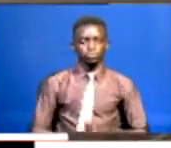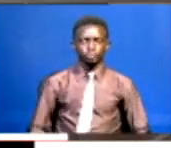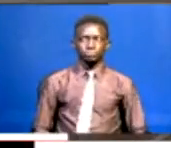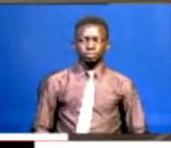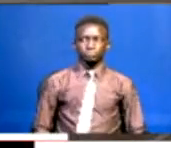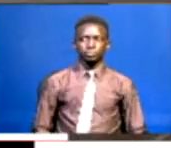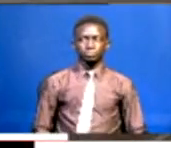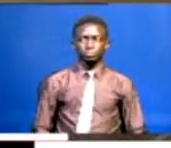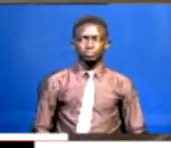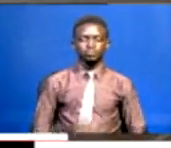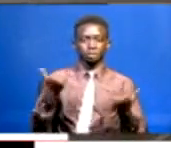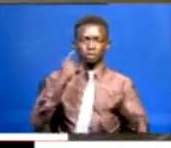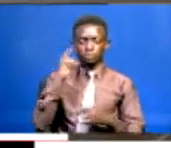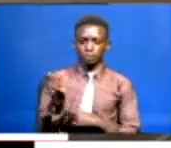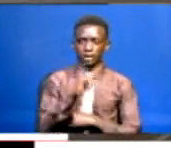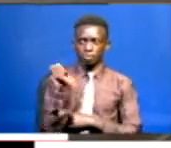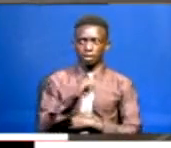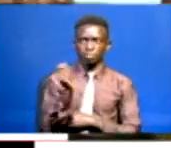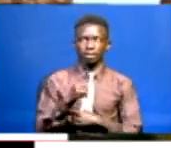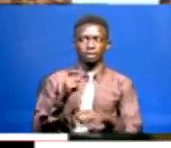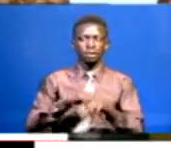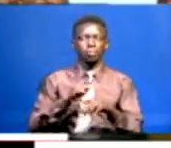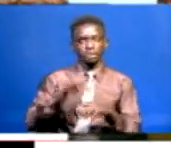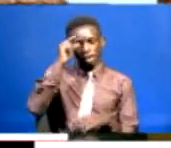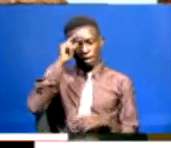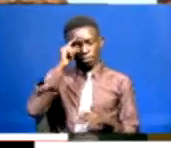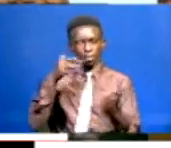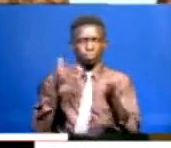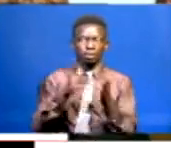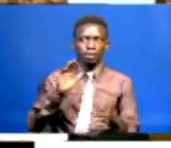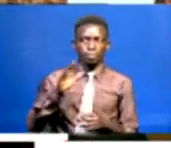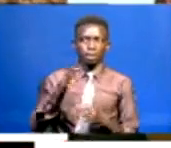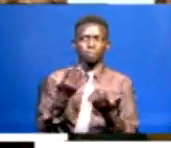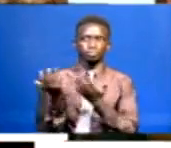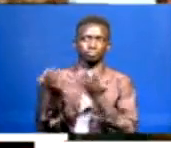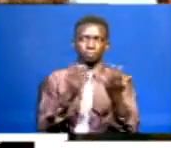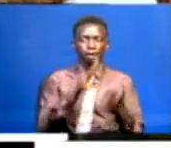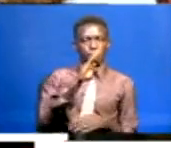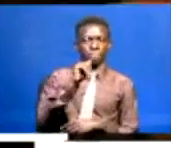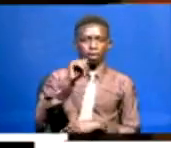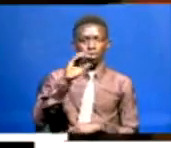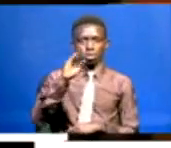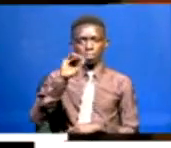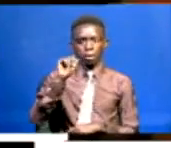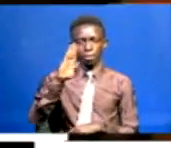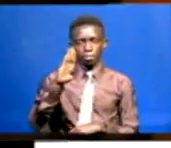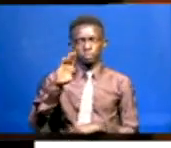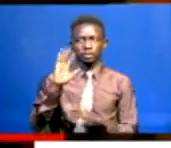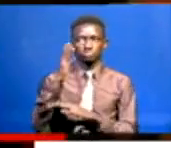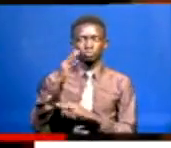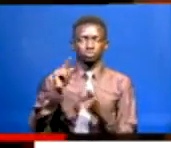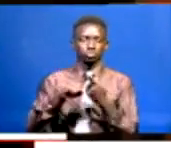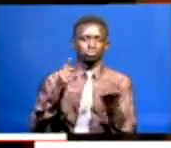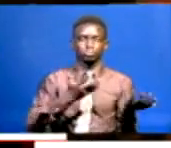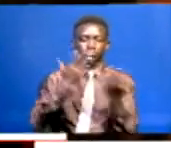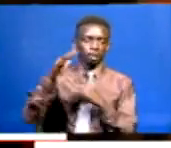It's months now since the government banned their protein and exportation of baobab trees in Kilifi County to foreign countries, a trend